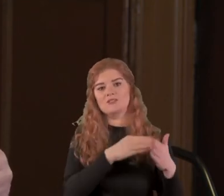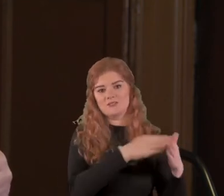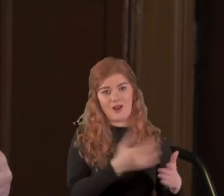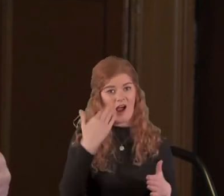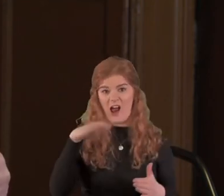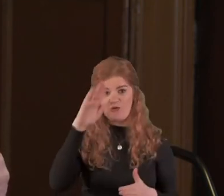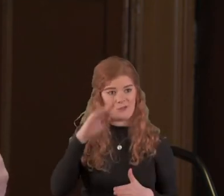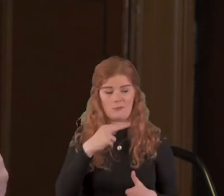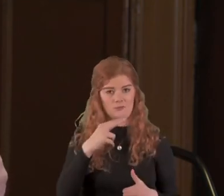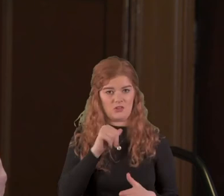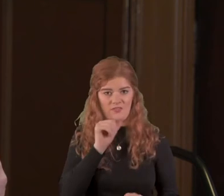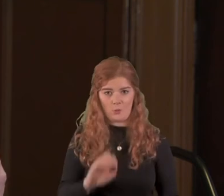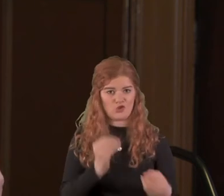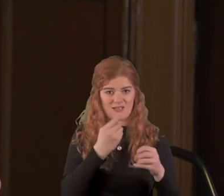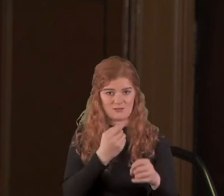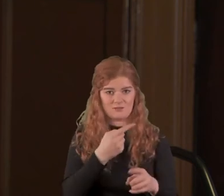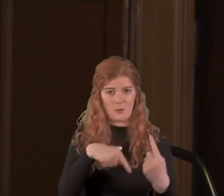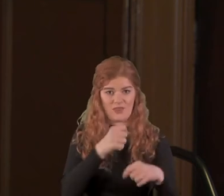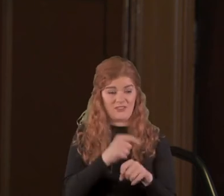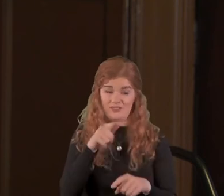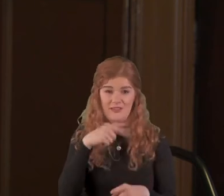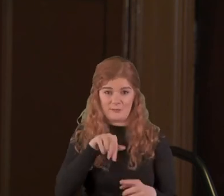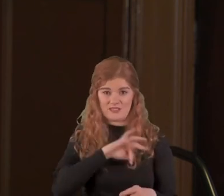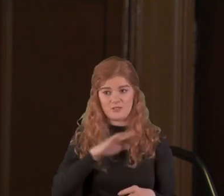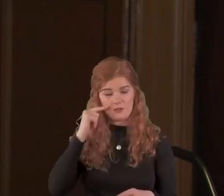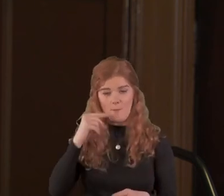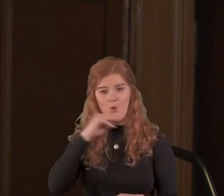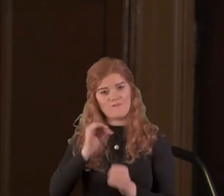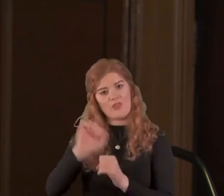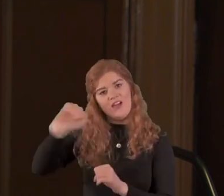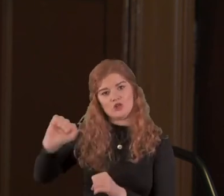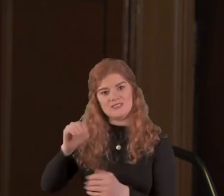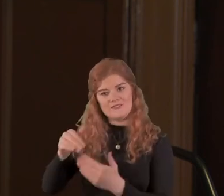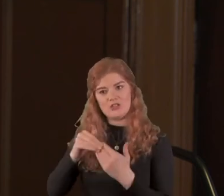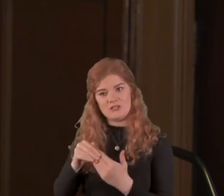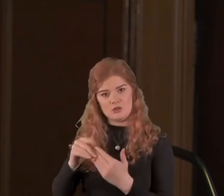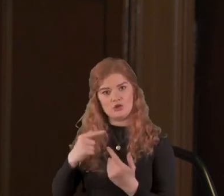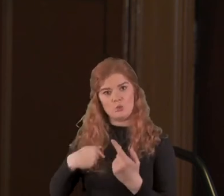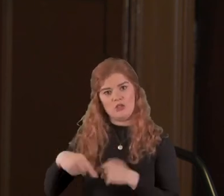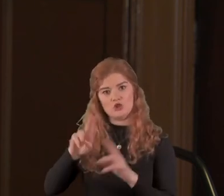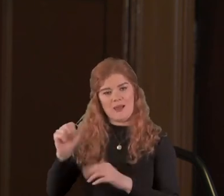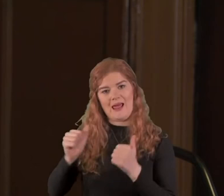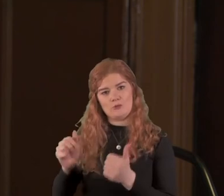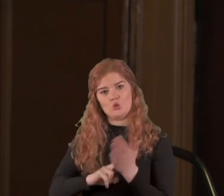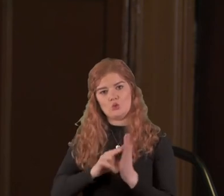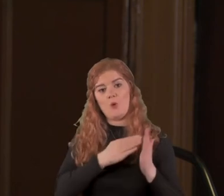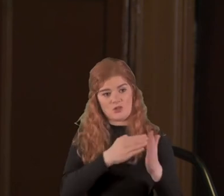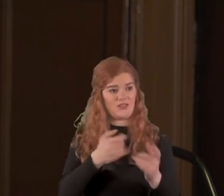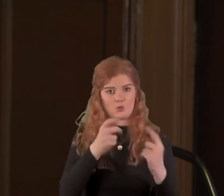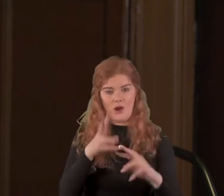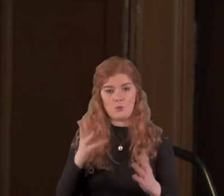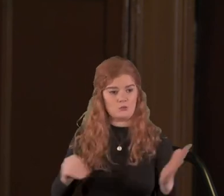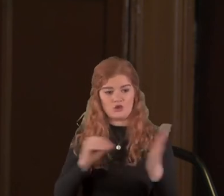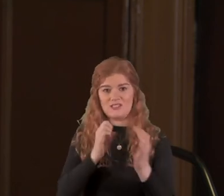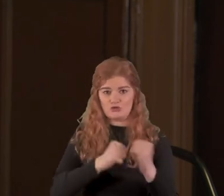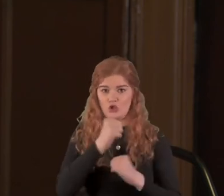no difficulty about this. They saw that it was vital to our safety that we should be able to use these ports, and therefore the matter passed into the structure of the